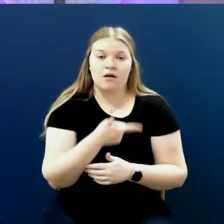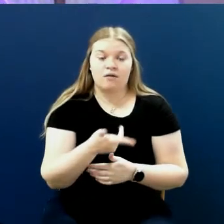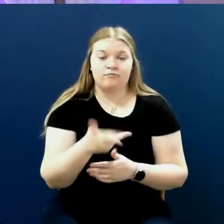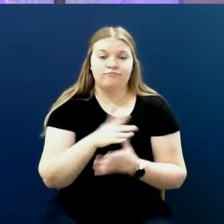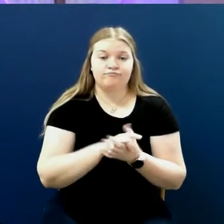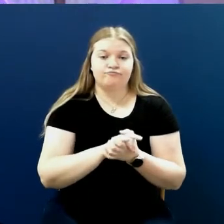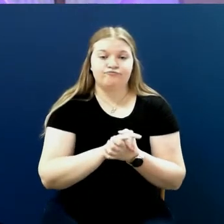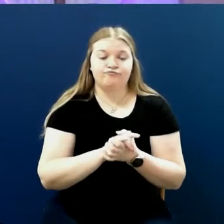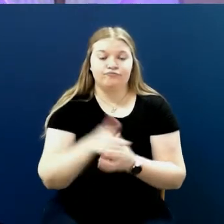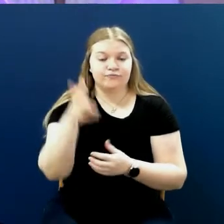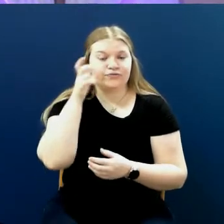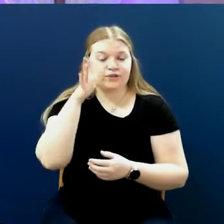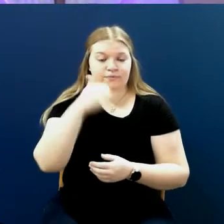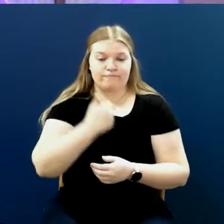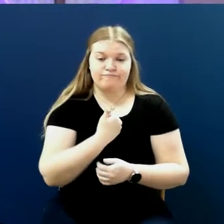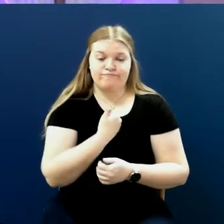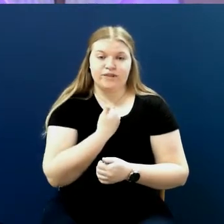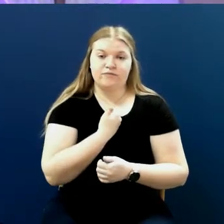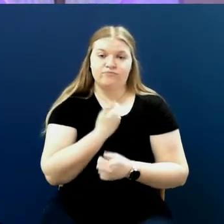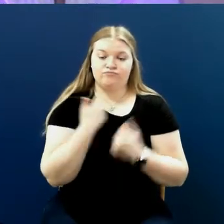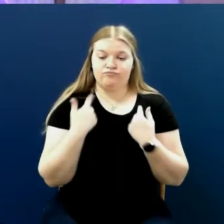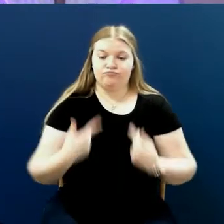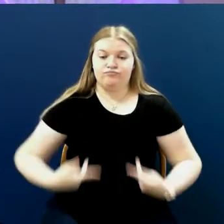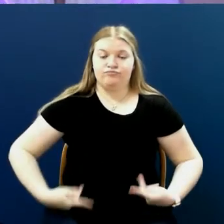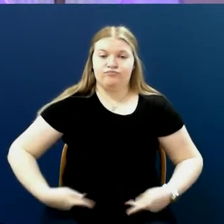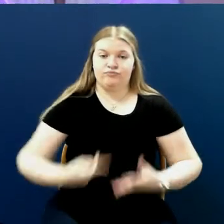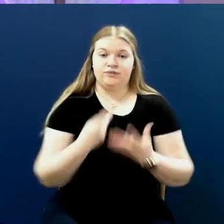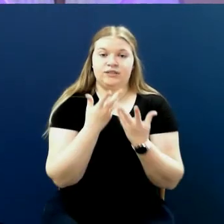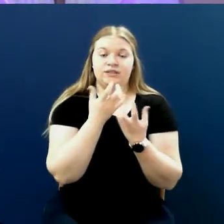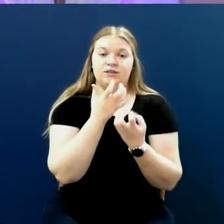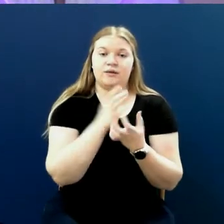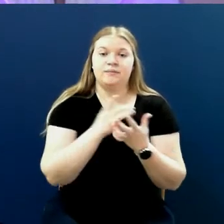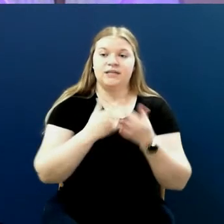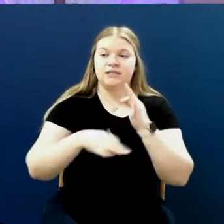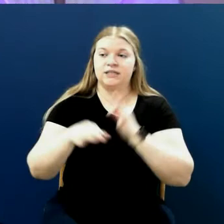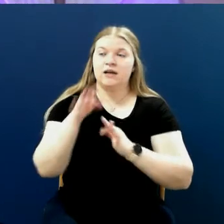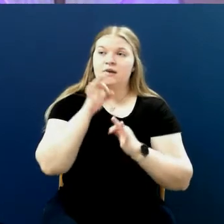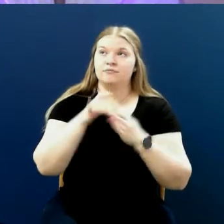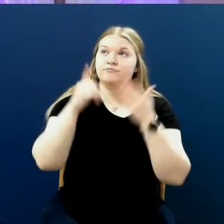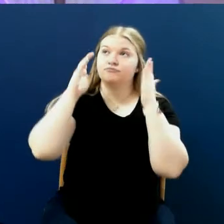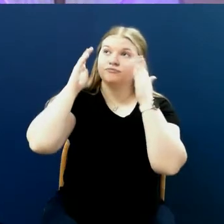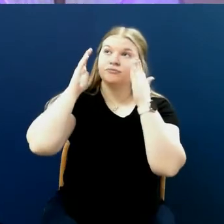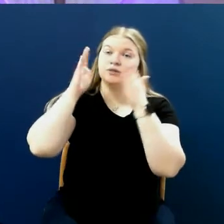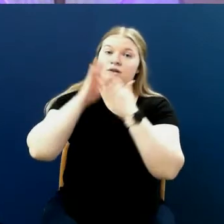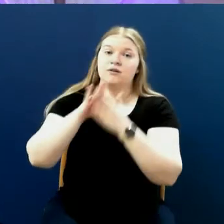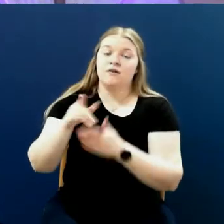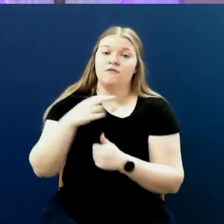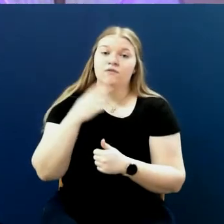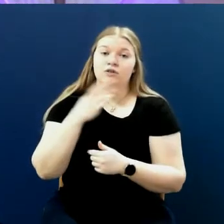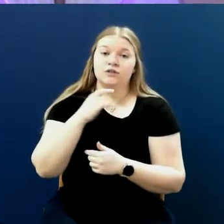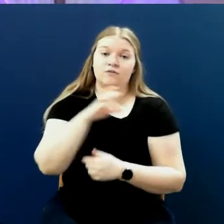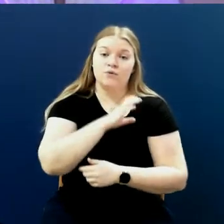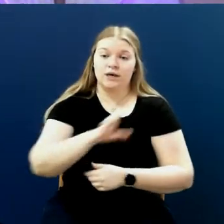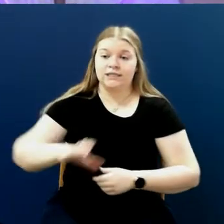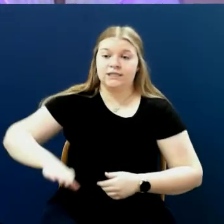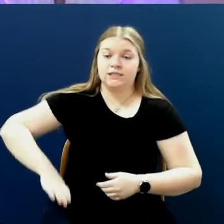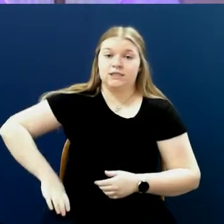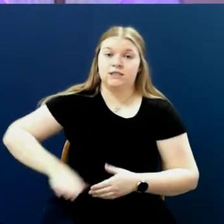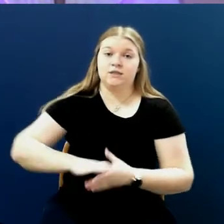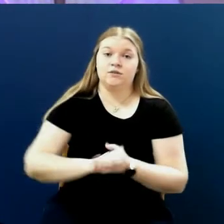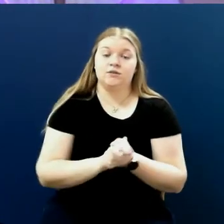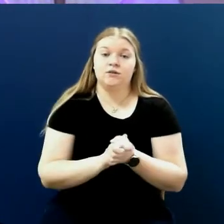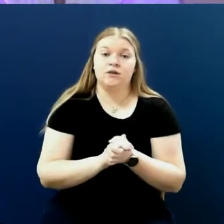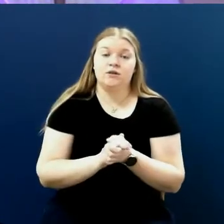own fleshly desires. Instead, now I'm listening to the voice of Christ. And if you're listening to the voice of Christ,